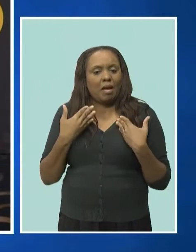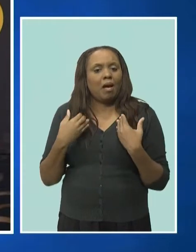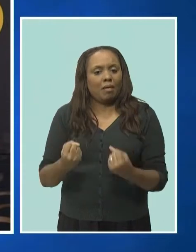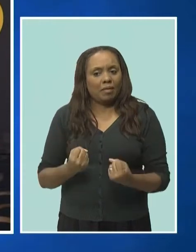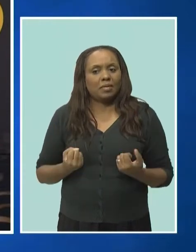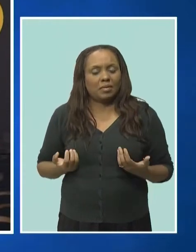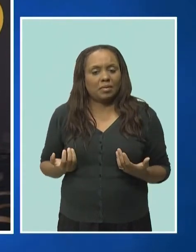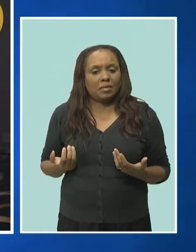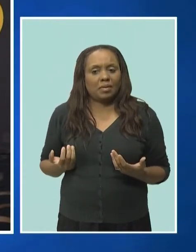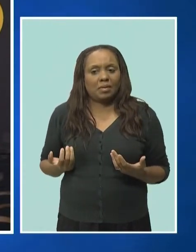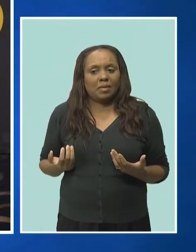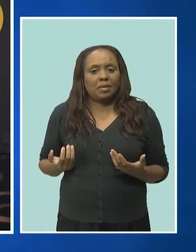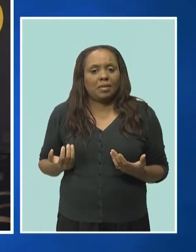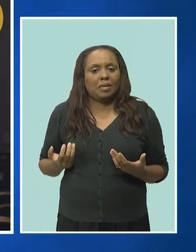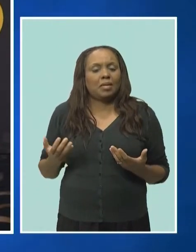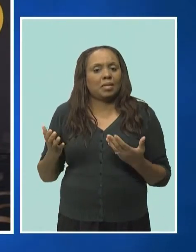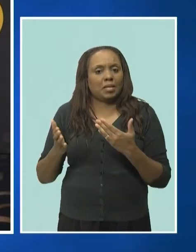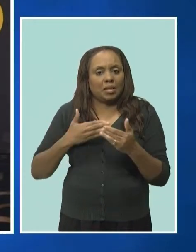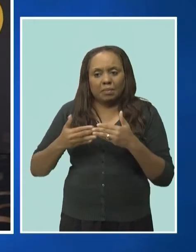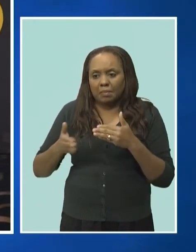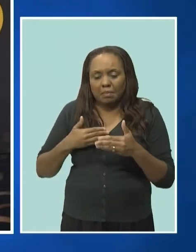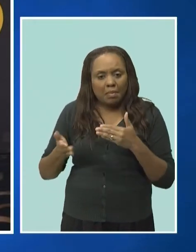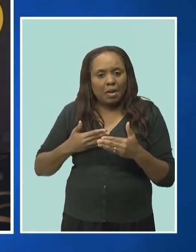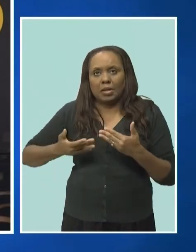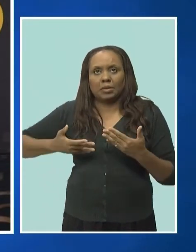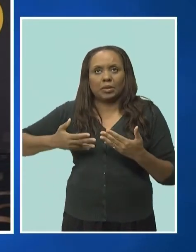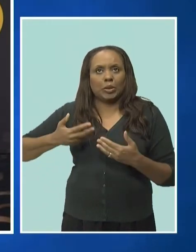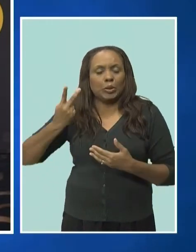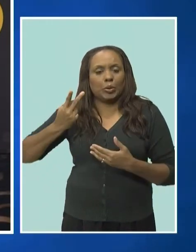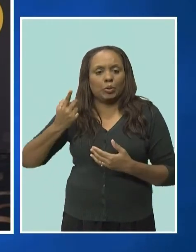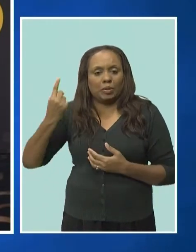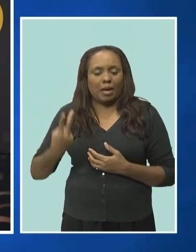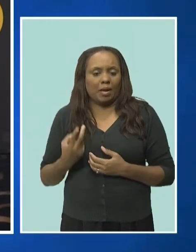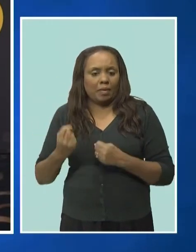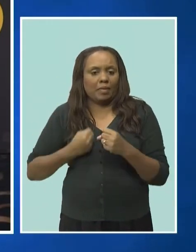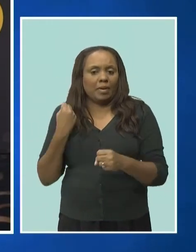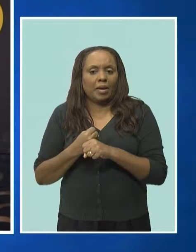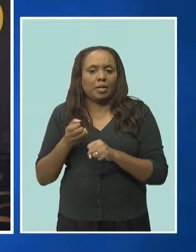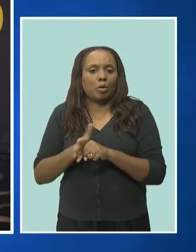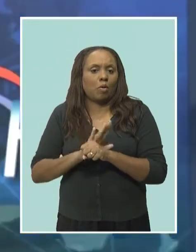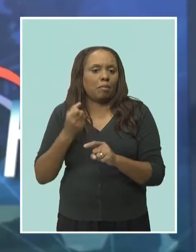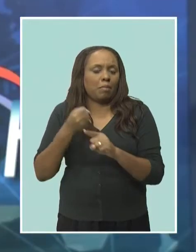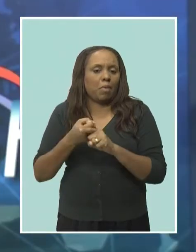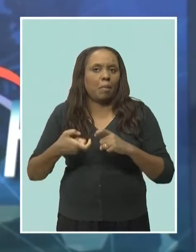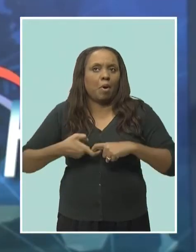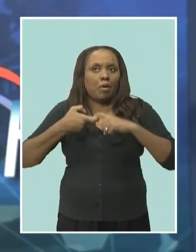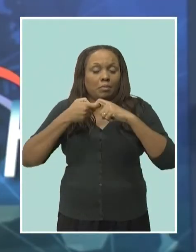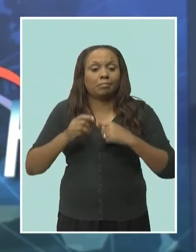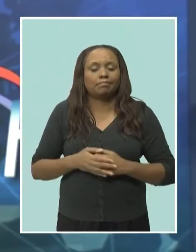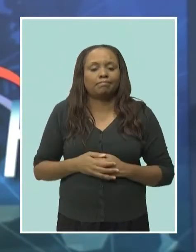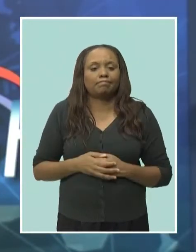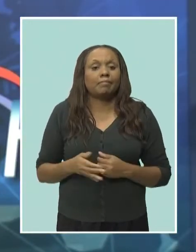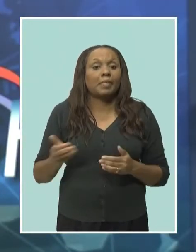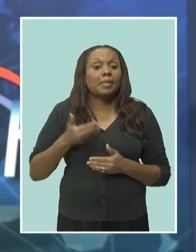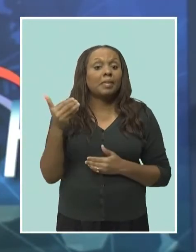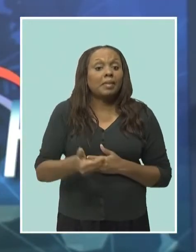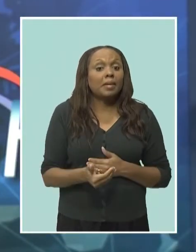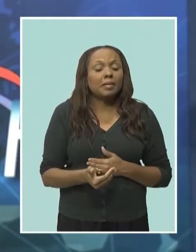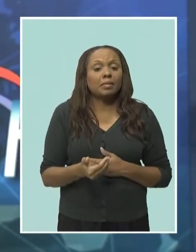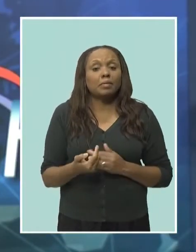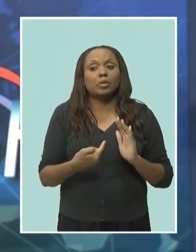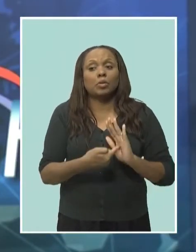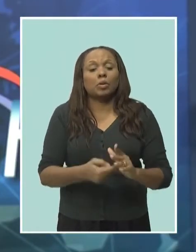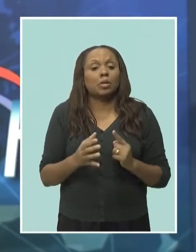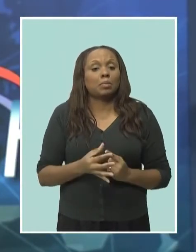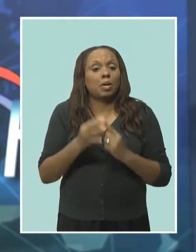destination, despite the tumultuous 2.5 years the industry has experienced. Coming up here on Newsnight, we'll tell you about